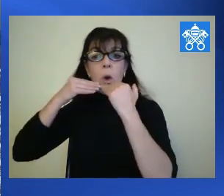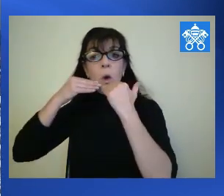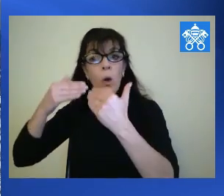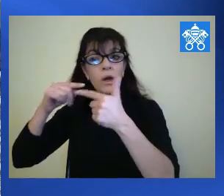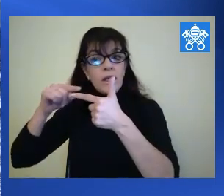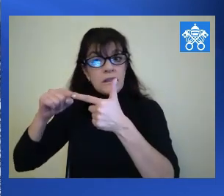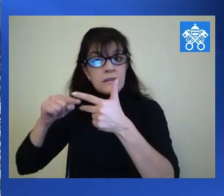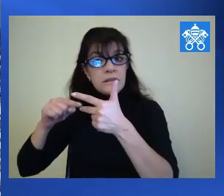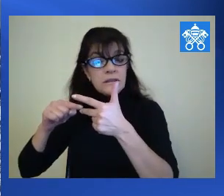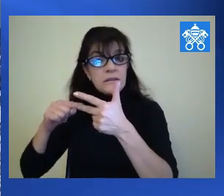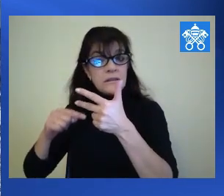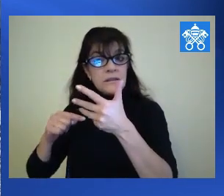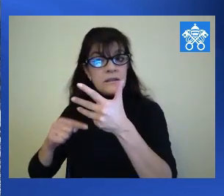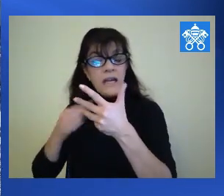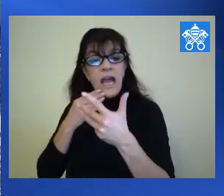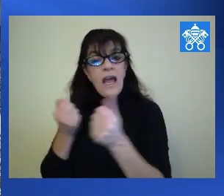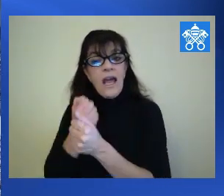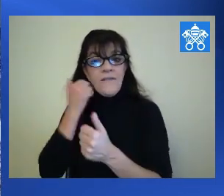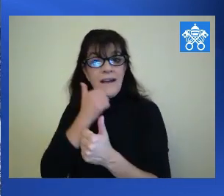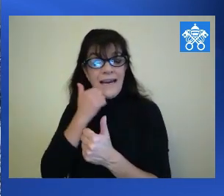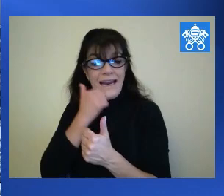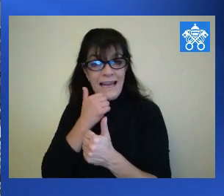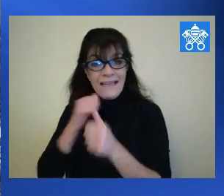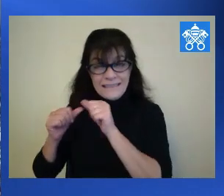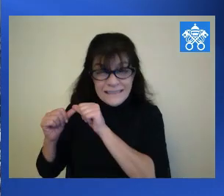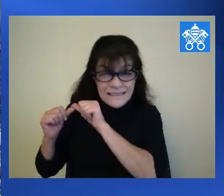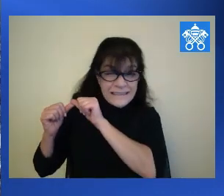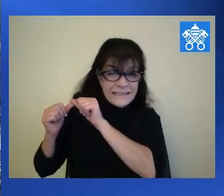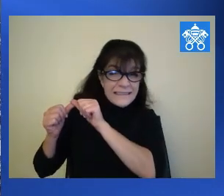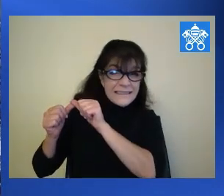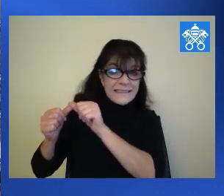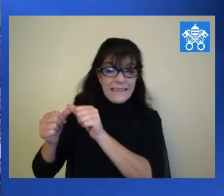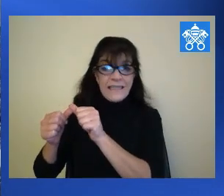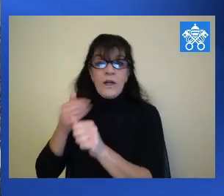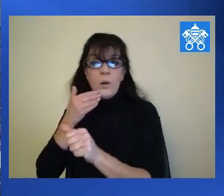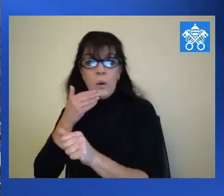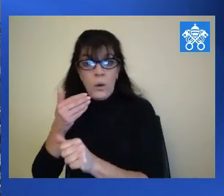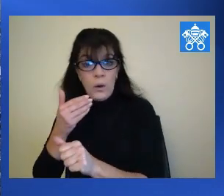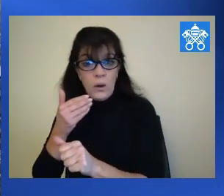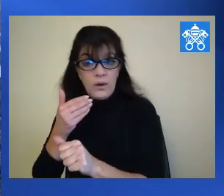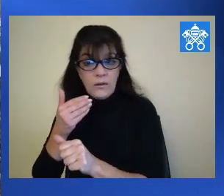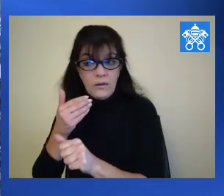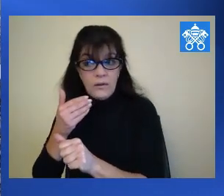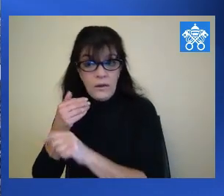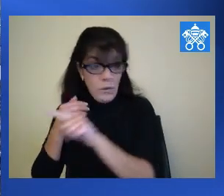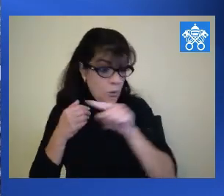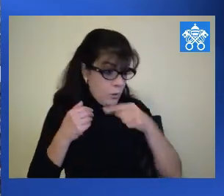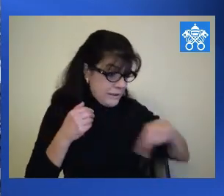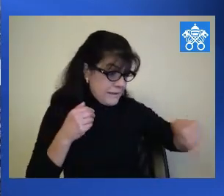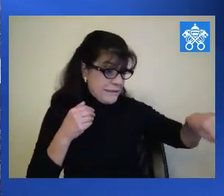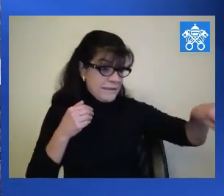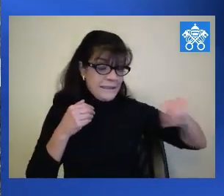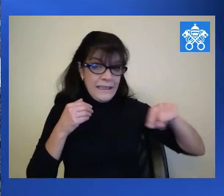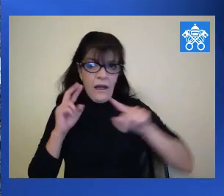Building goodness every day. To persevere is to remain constant in goodness, especially when the reality